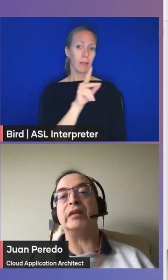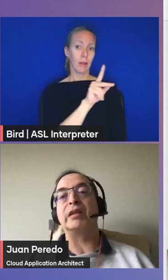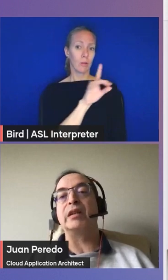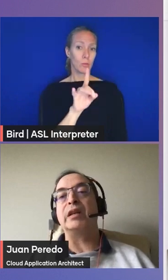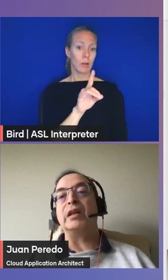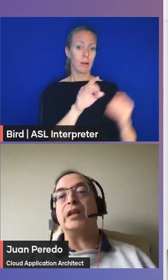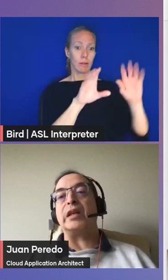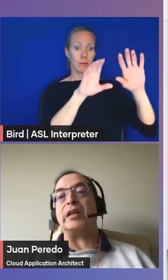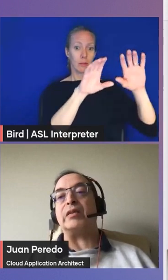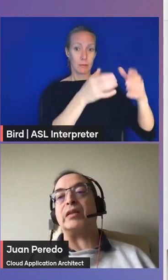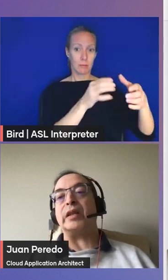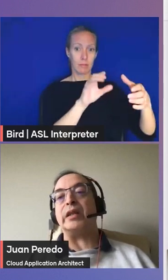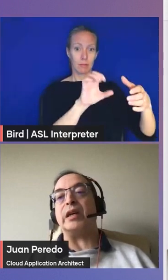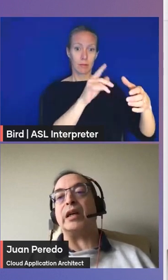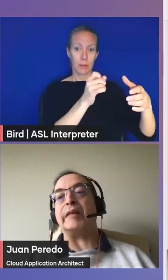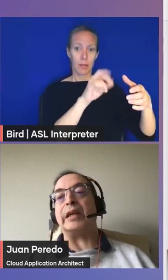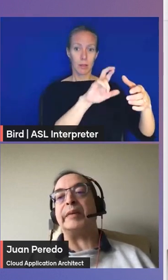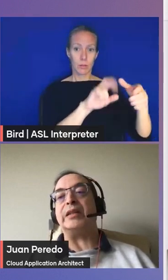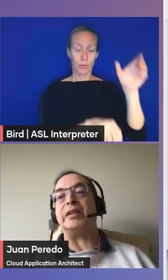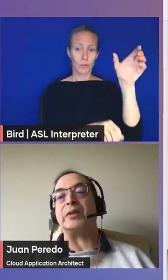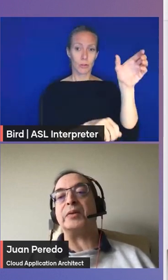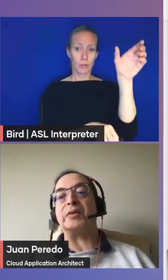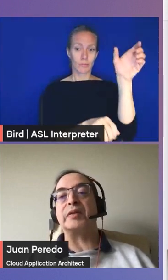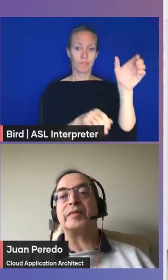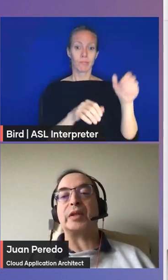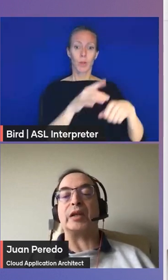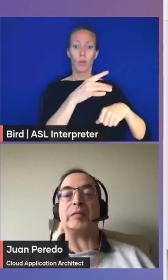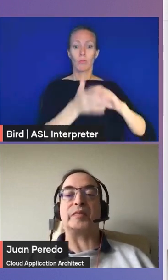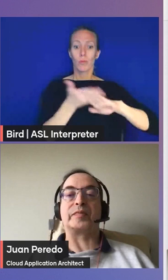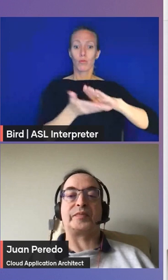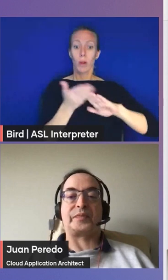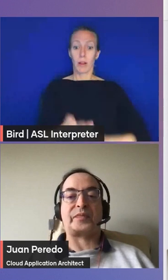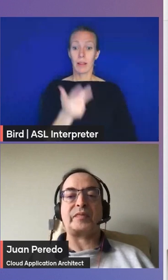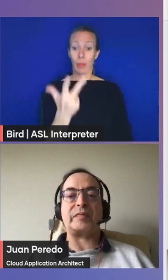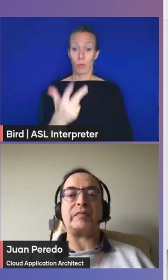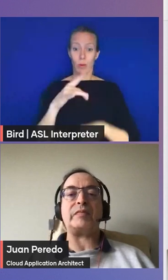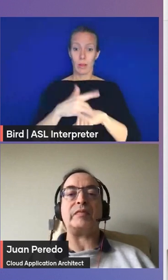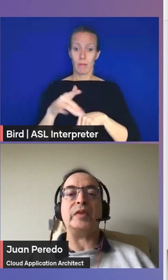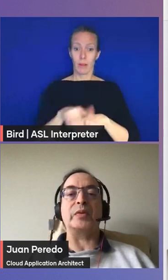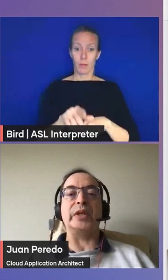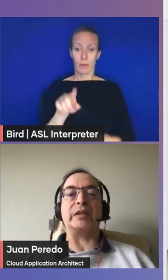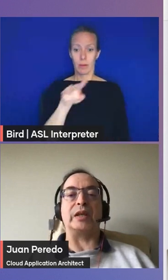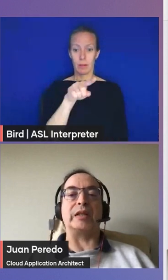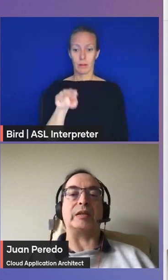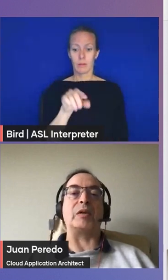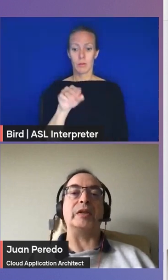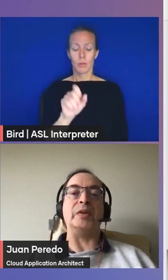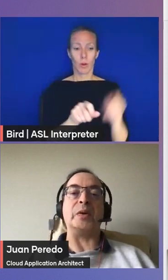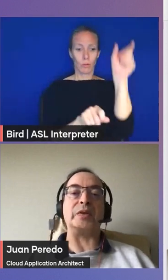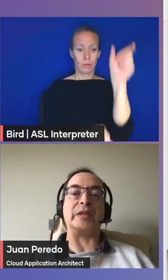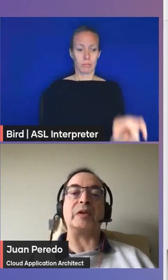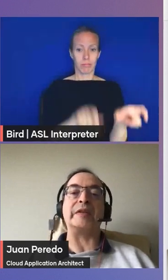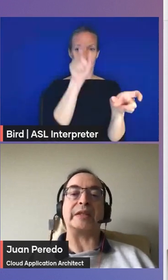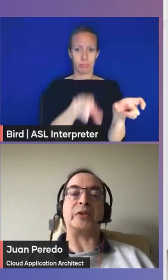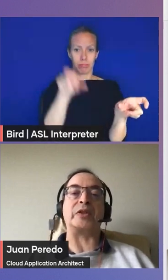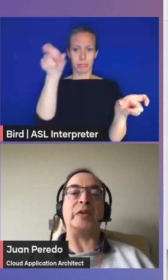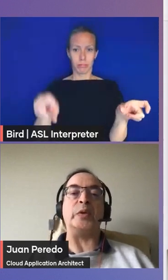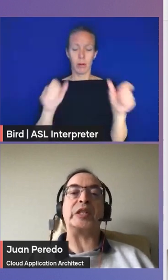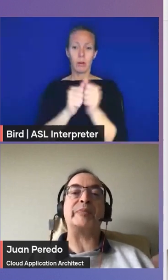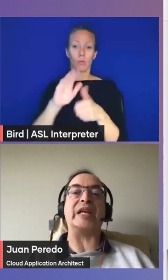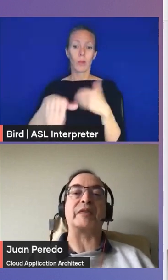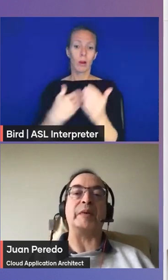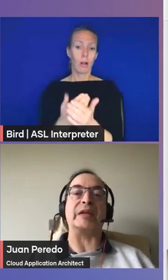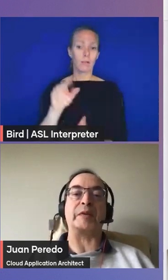three availability zones. with all the nodes and all the infrastructure